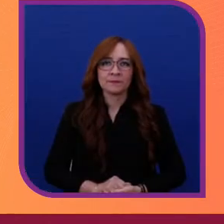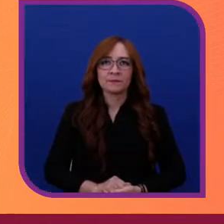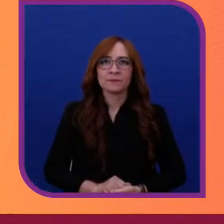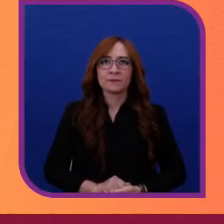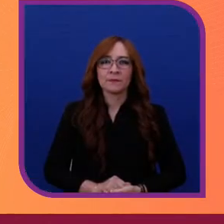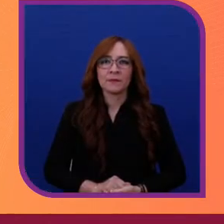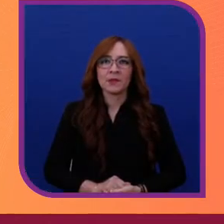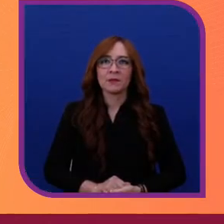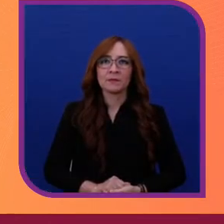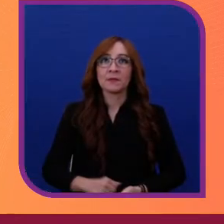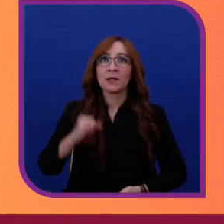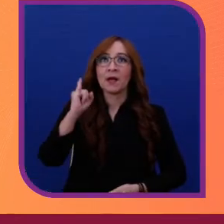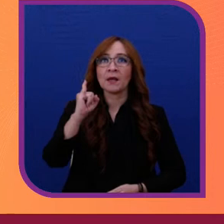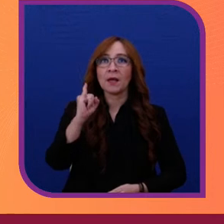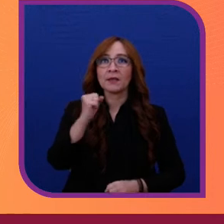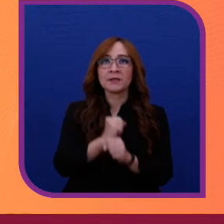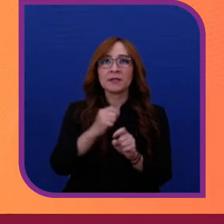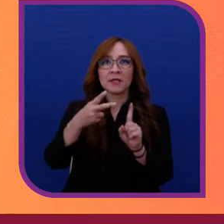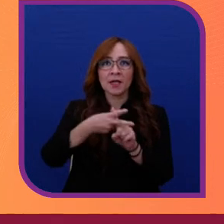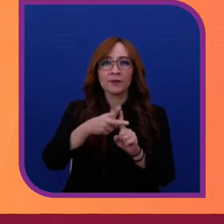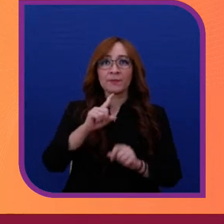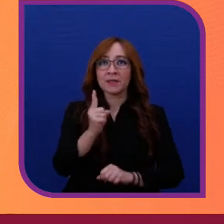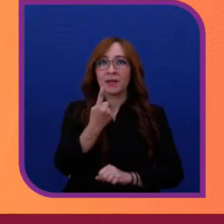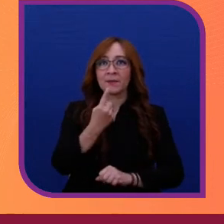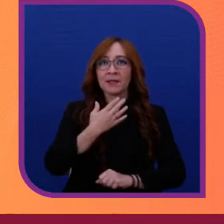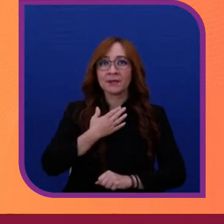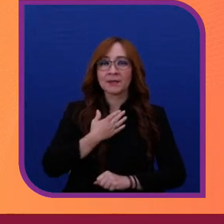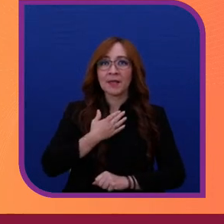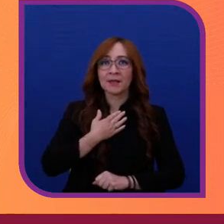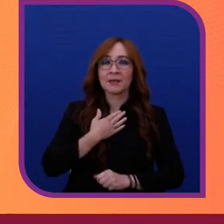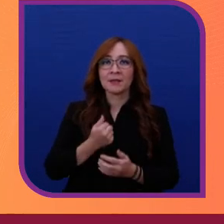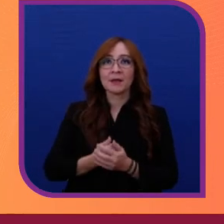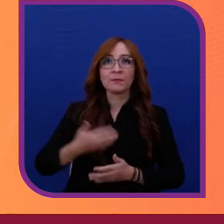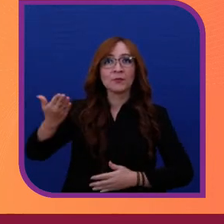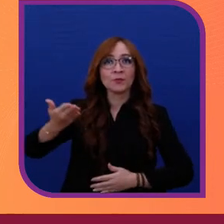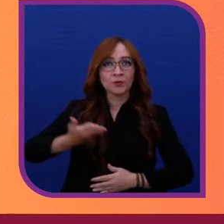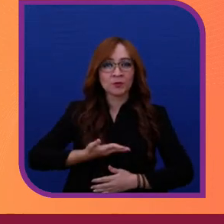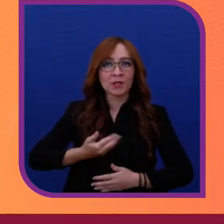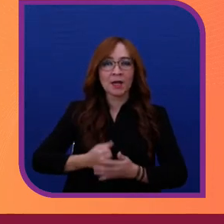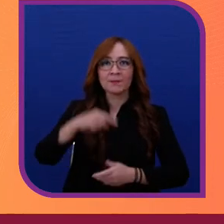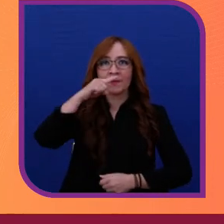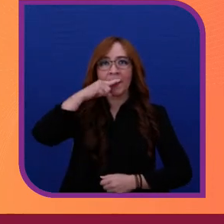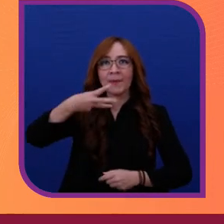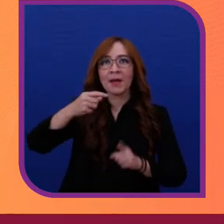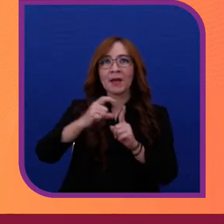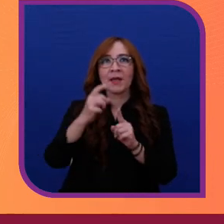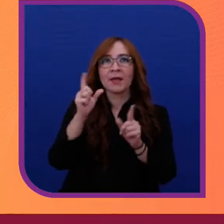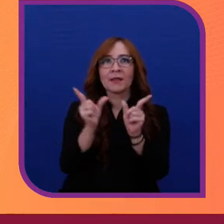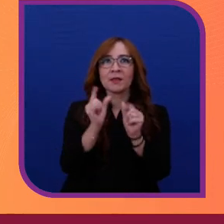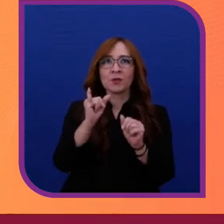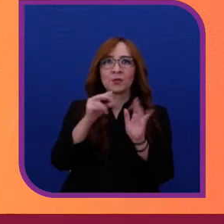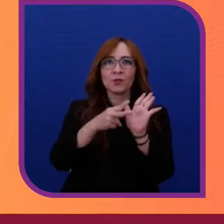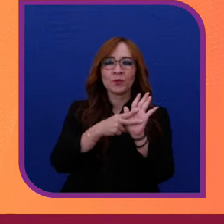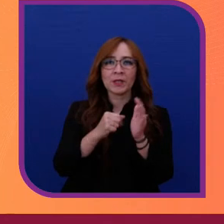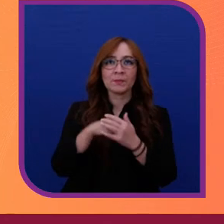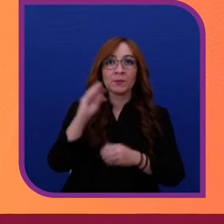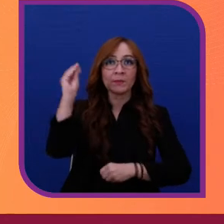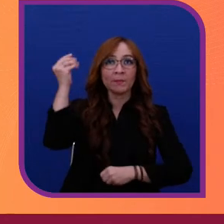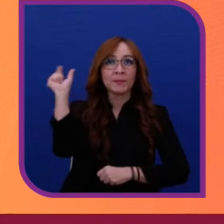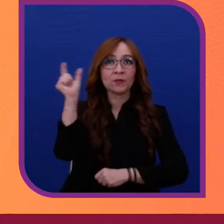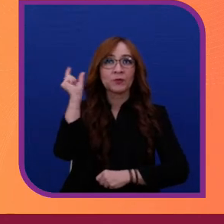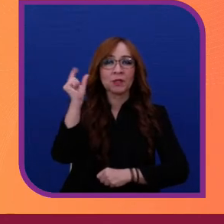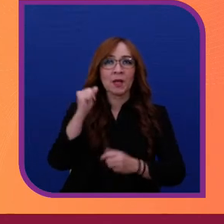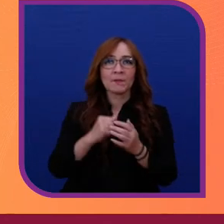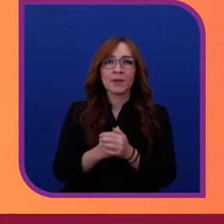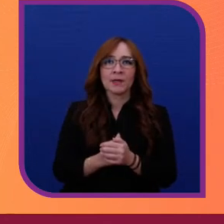Yes the President director of PT SMA so saulic toastmaster Adventure tumor